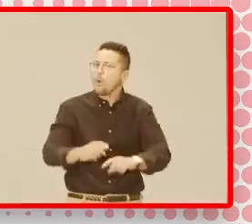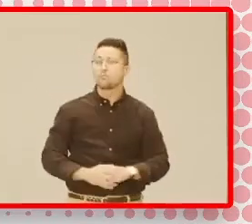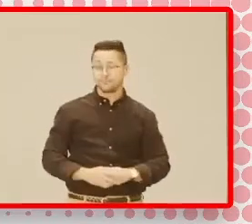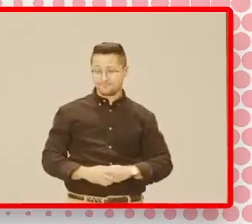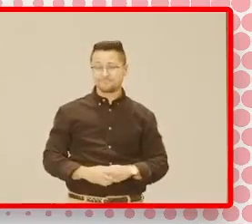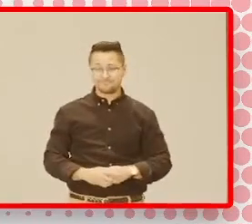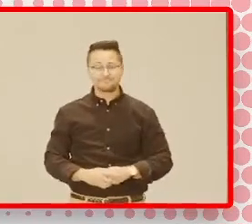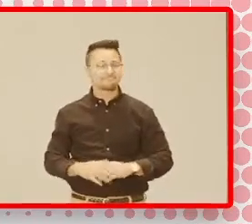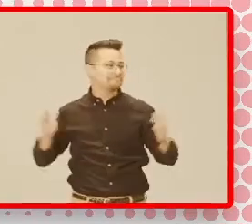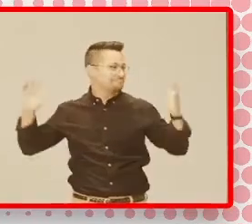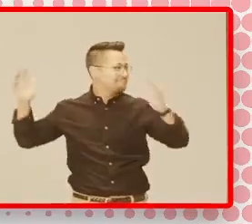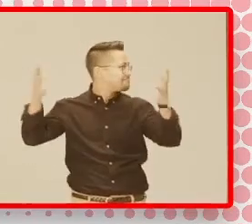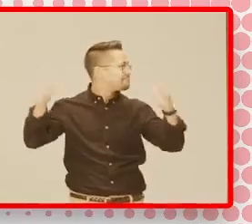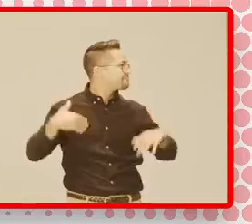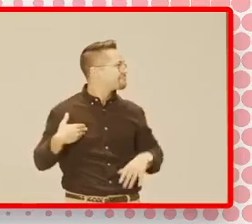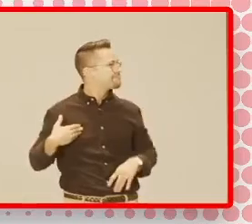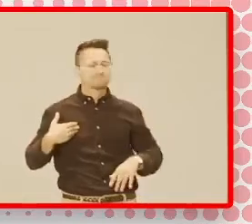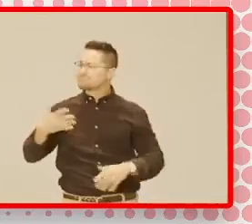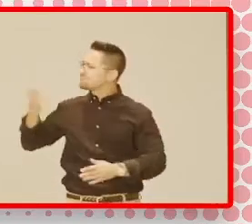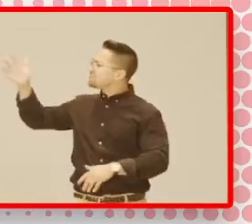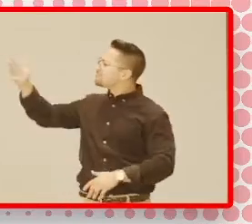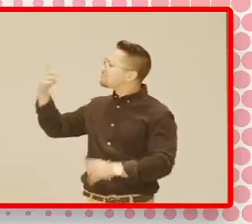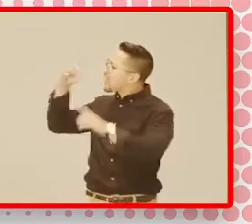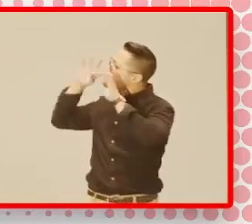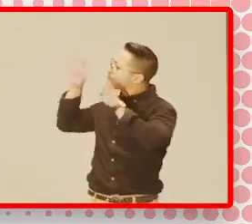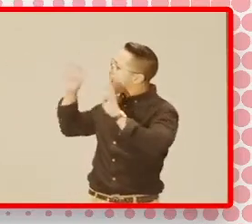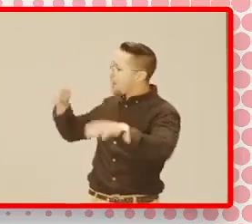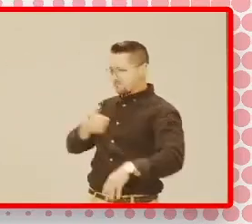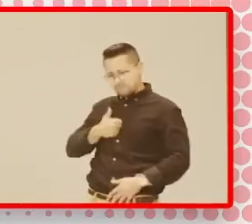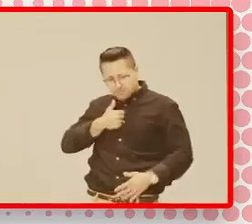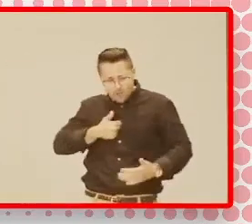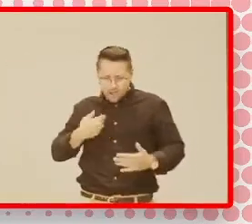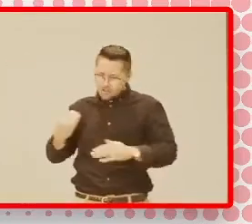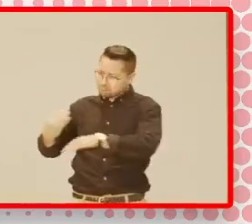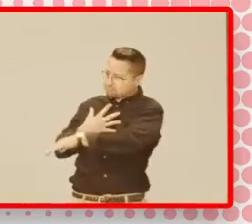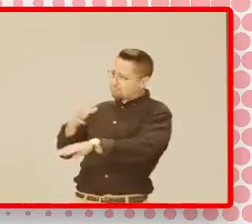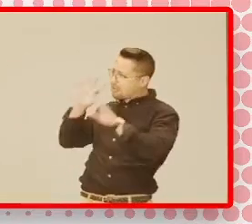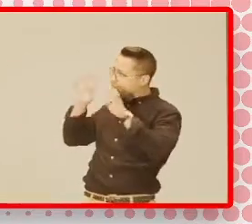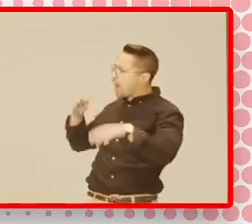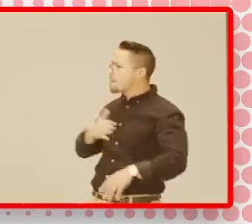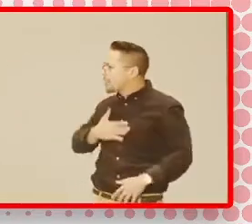Stop crying. I'm sorry, you make me cry. Just stop crying. All right.